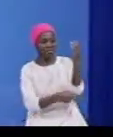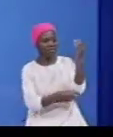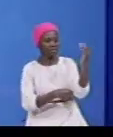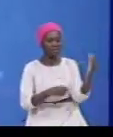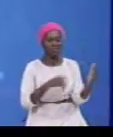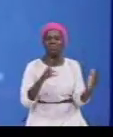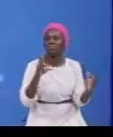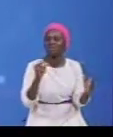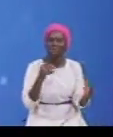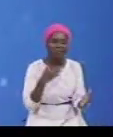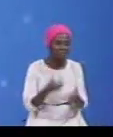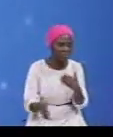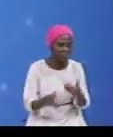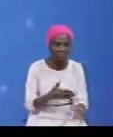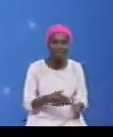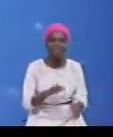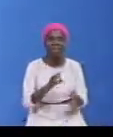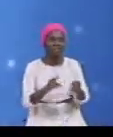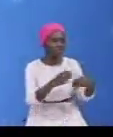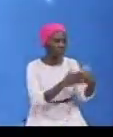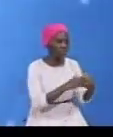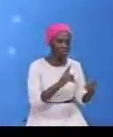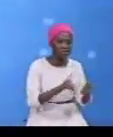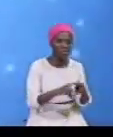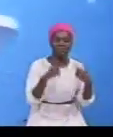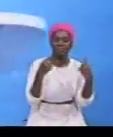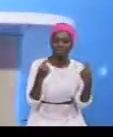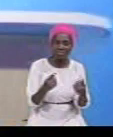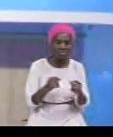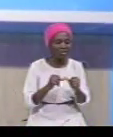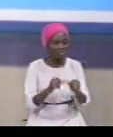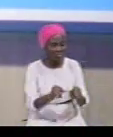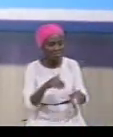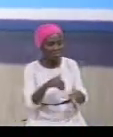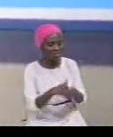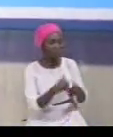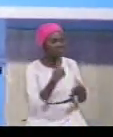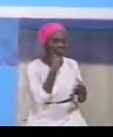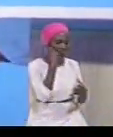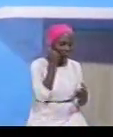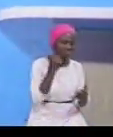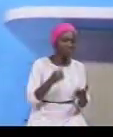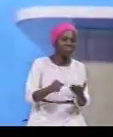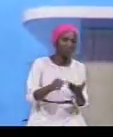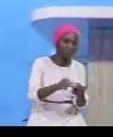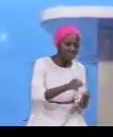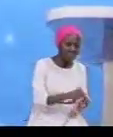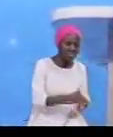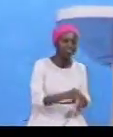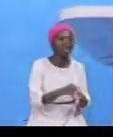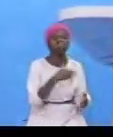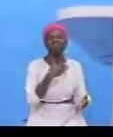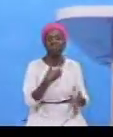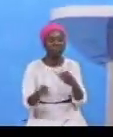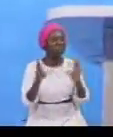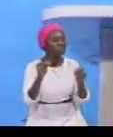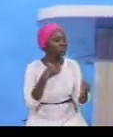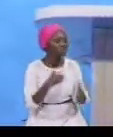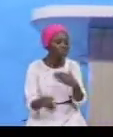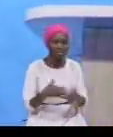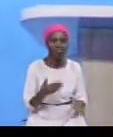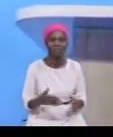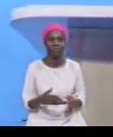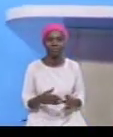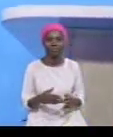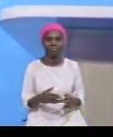go back pilfering, it doesn't matter. If you go on in fornication, adultery, it doesn't matter. They are liars. Here it